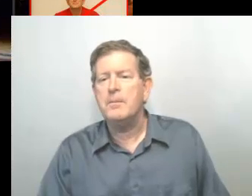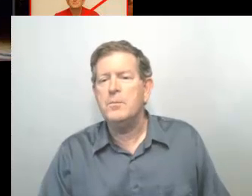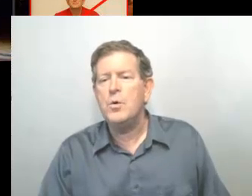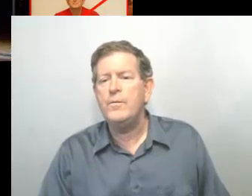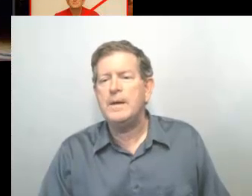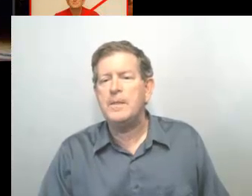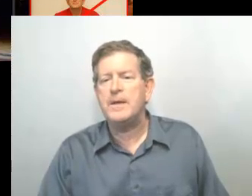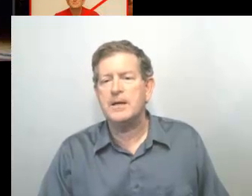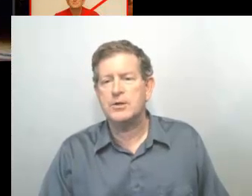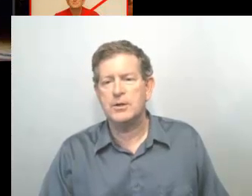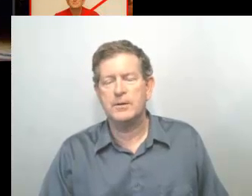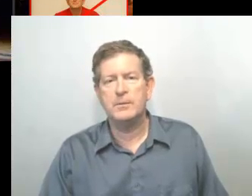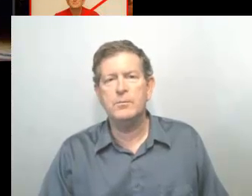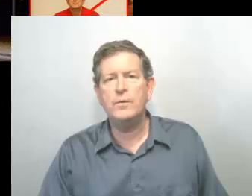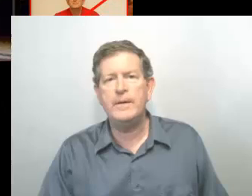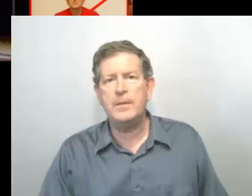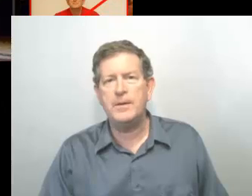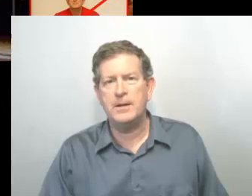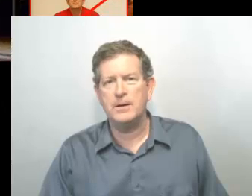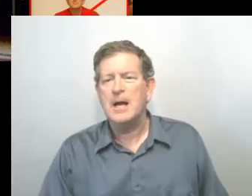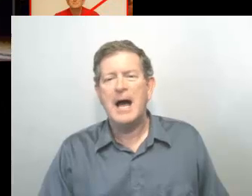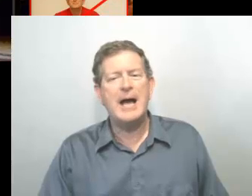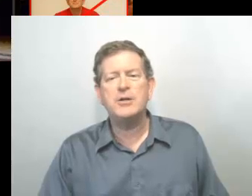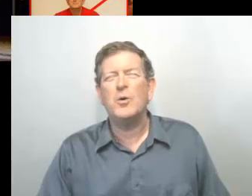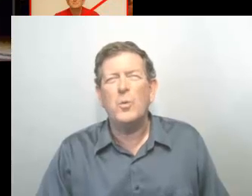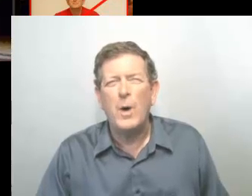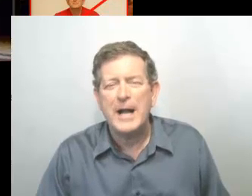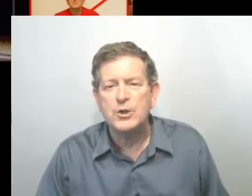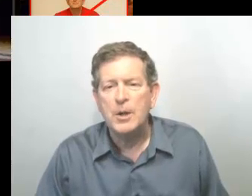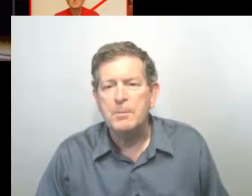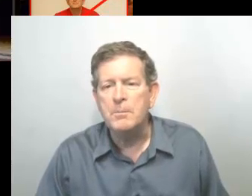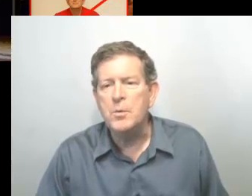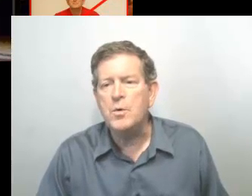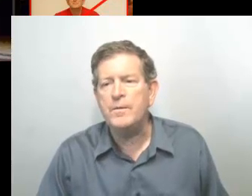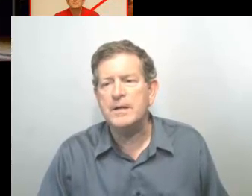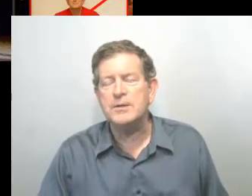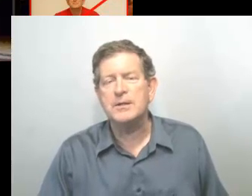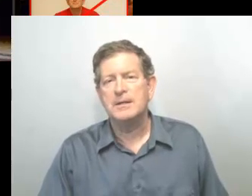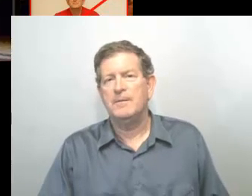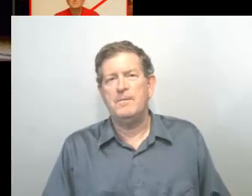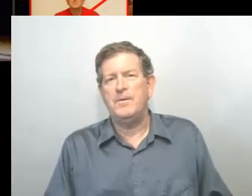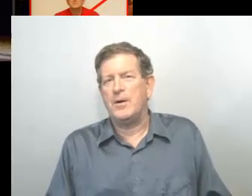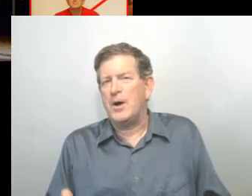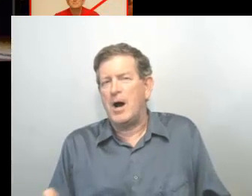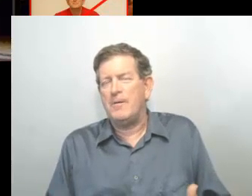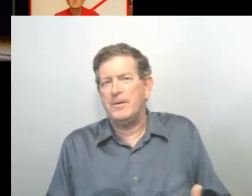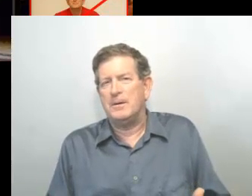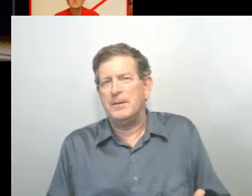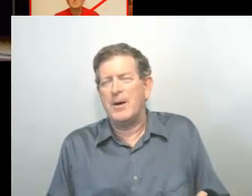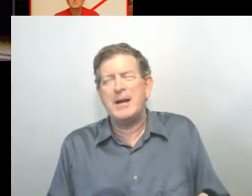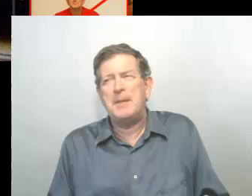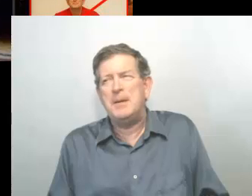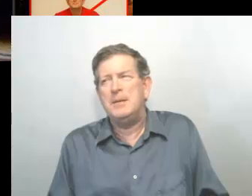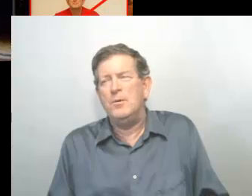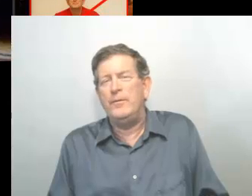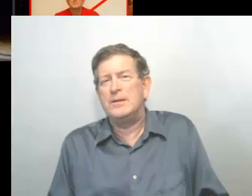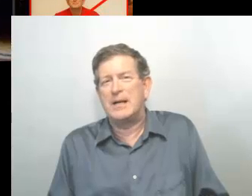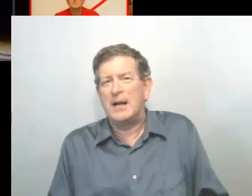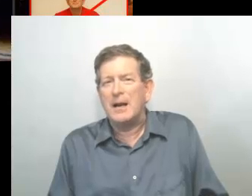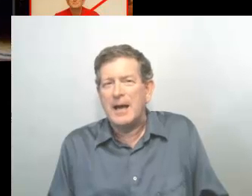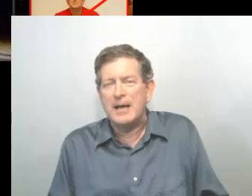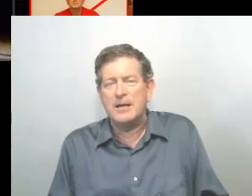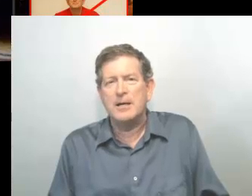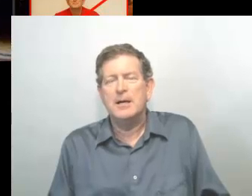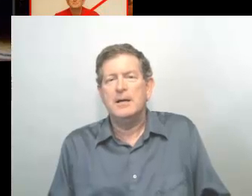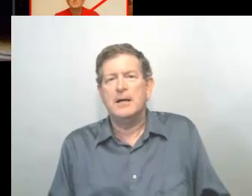to the movie theater. I don't watch movies very often. There are not many movies